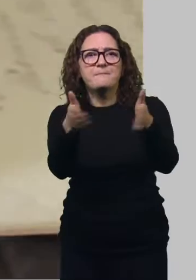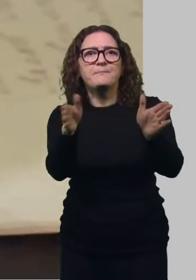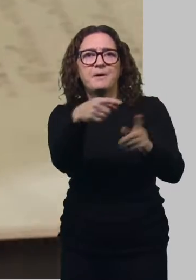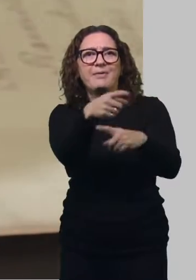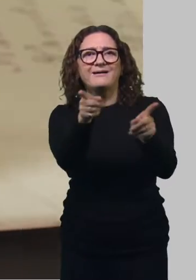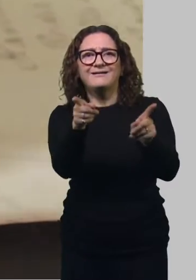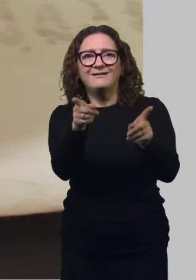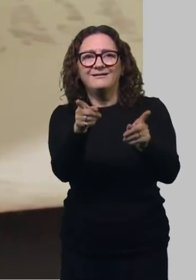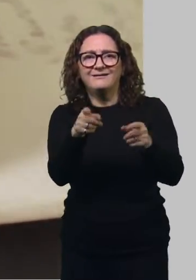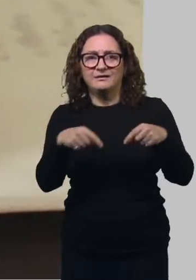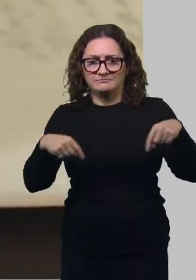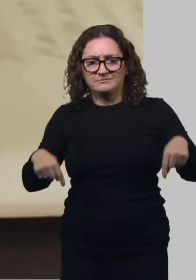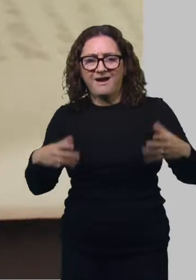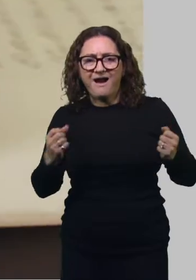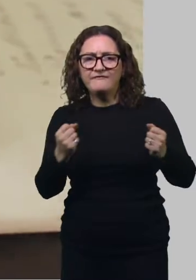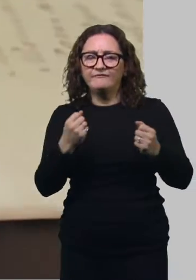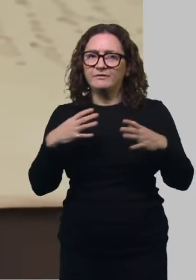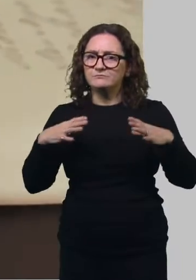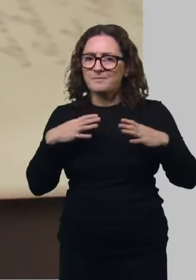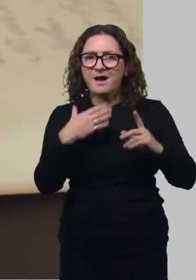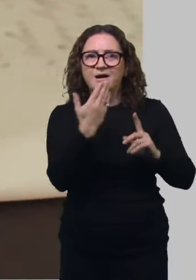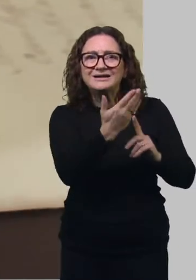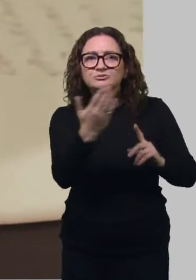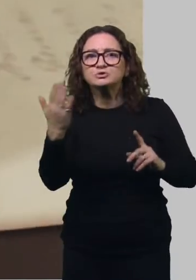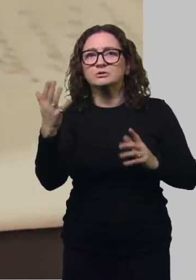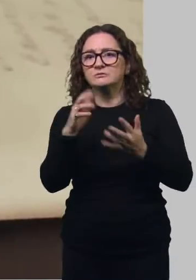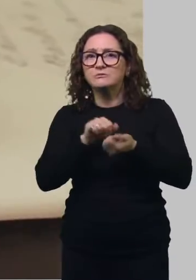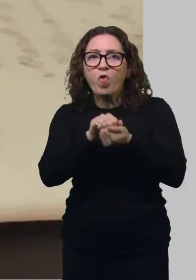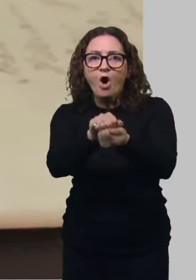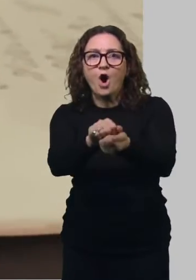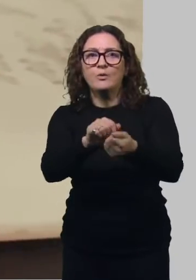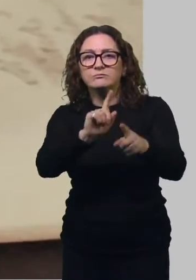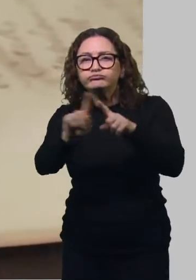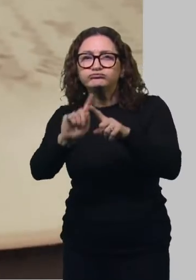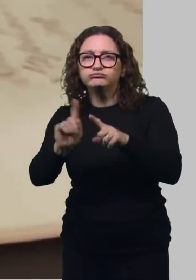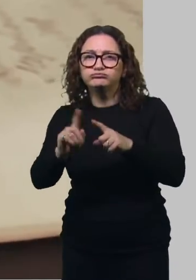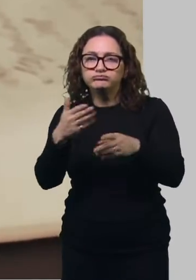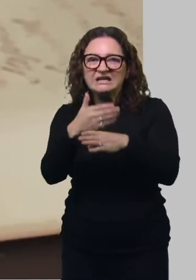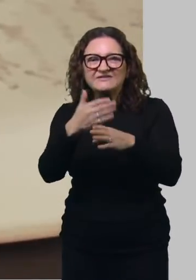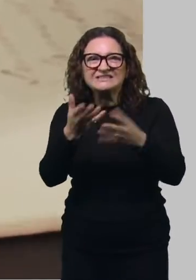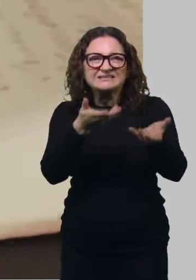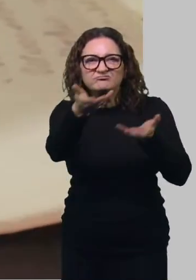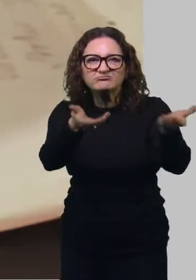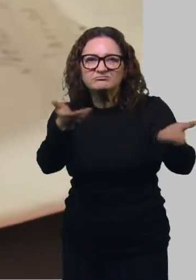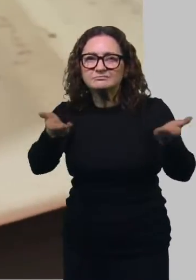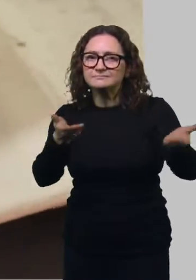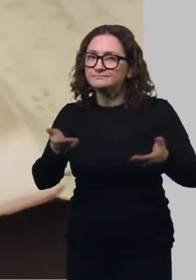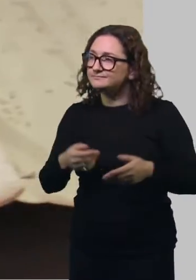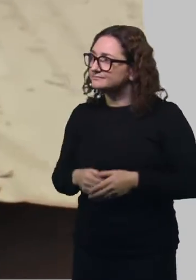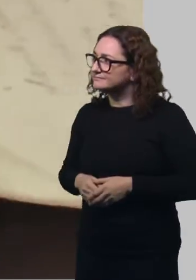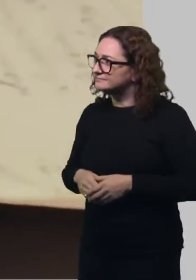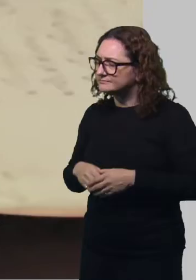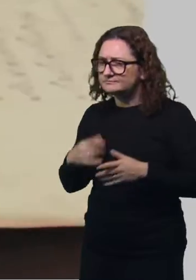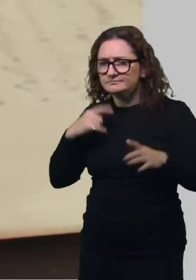exhibitions, loans, and outreach activities. They are condition checked, treated, mounted, and prepared for